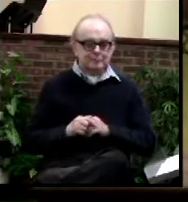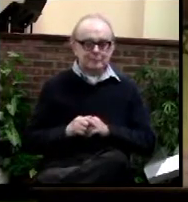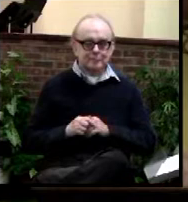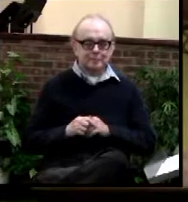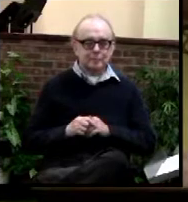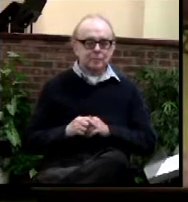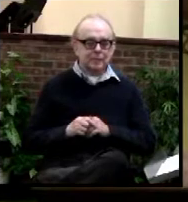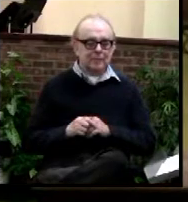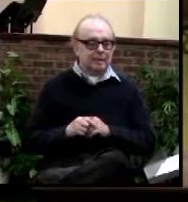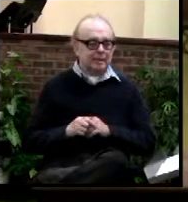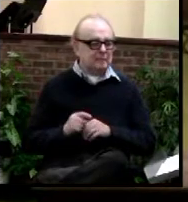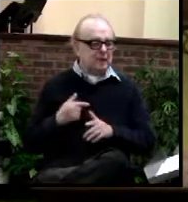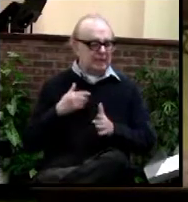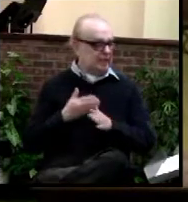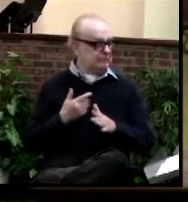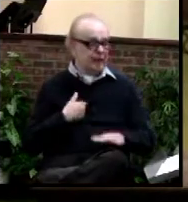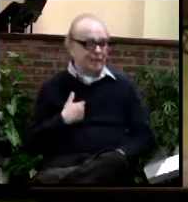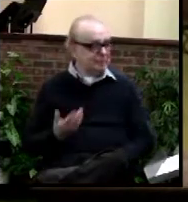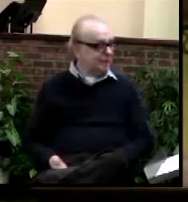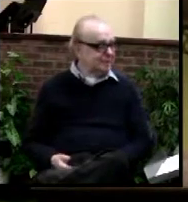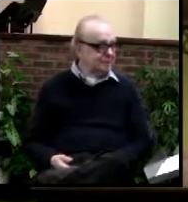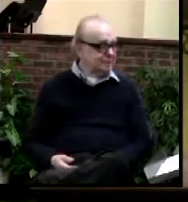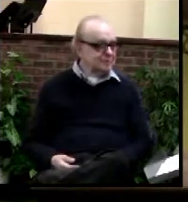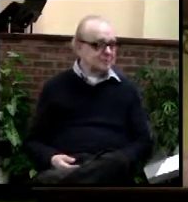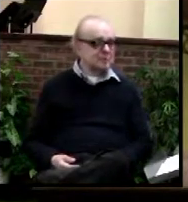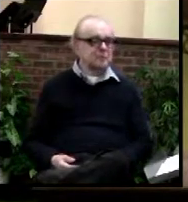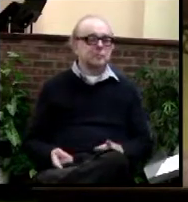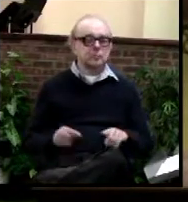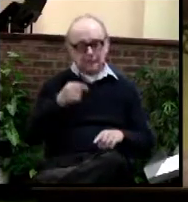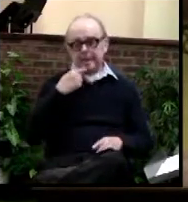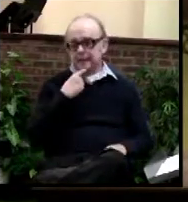It befuddles me, okay? So when God